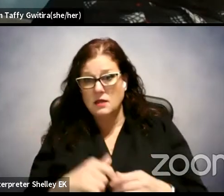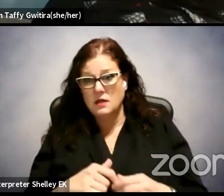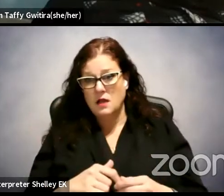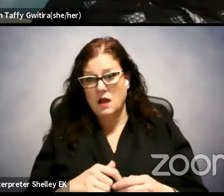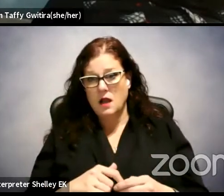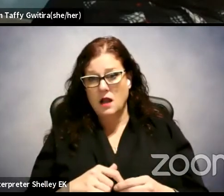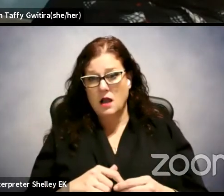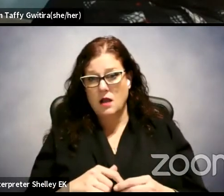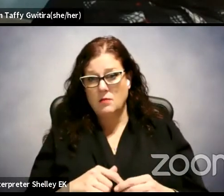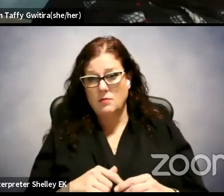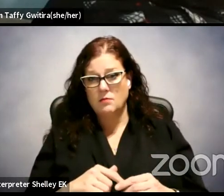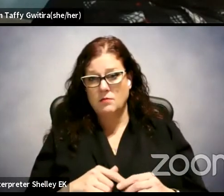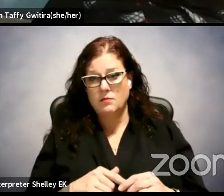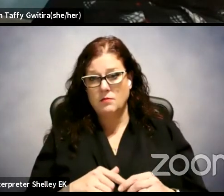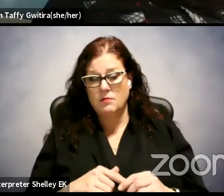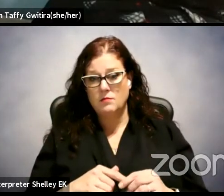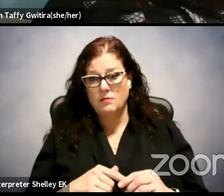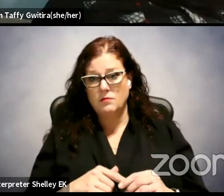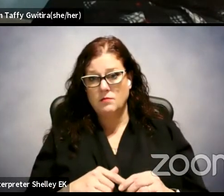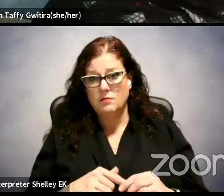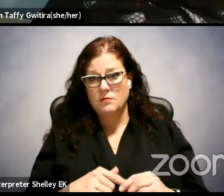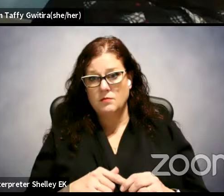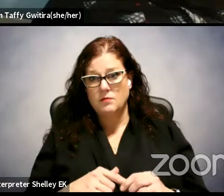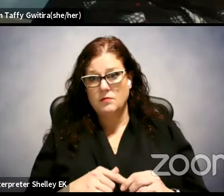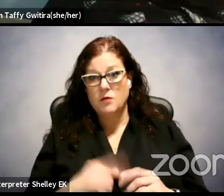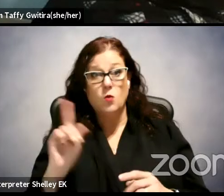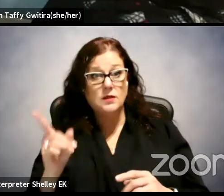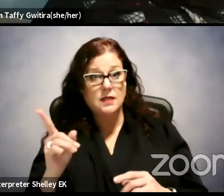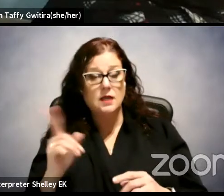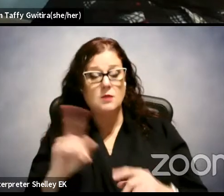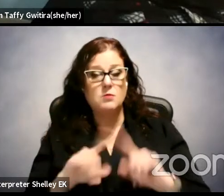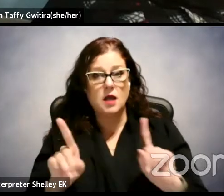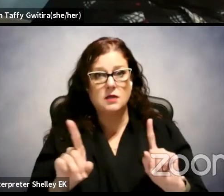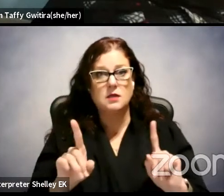with Nikki. But oh, 1 second. But